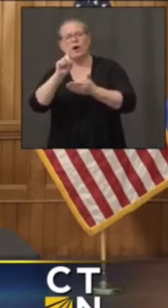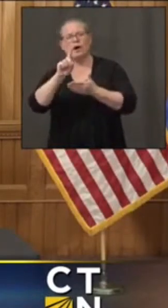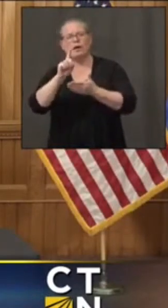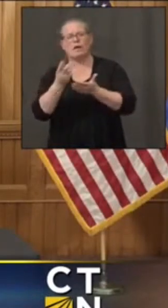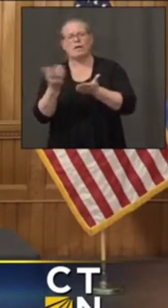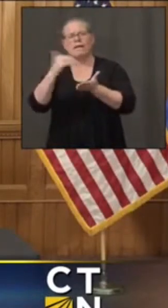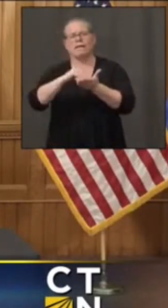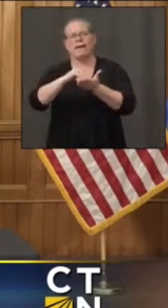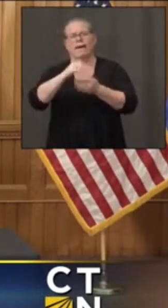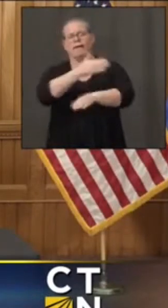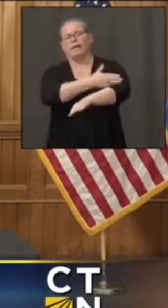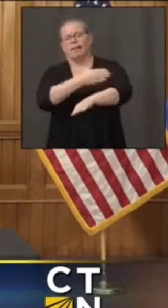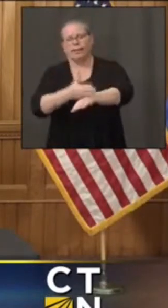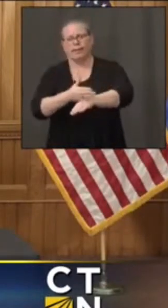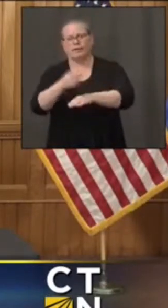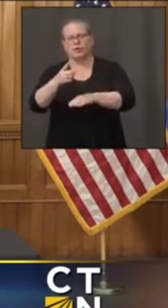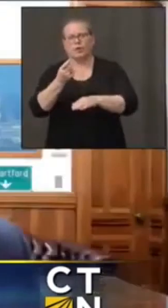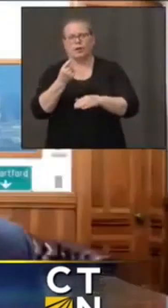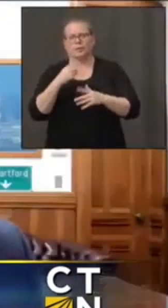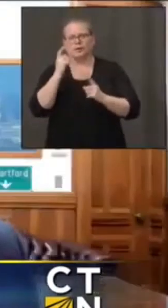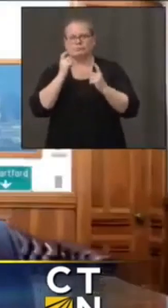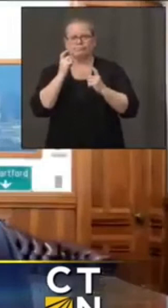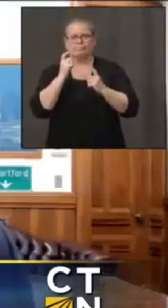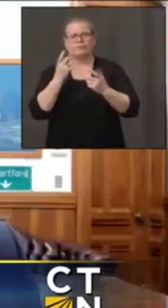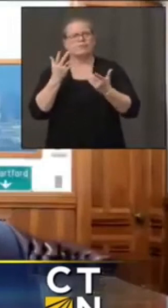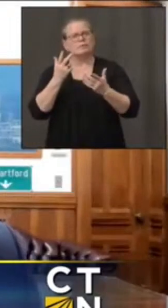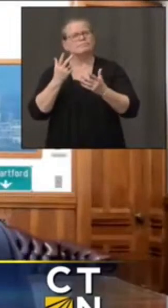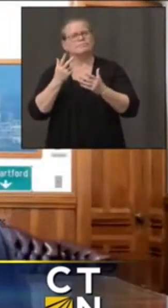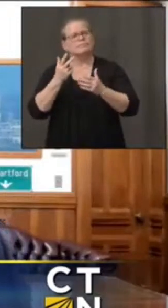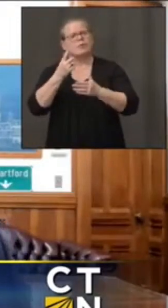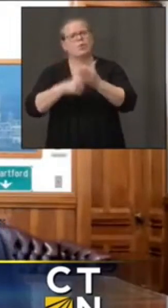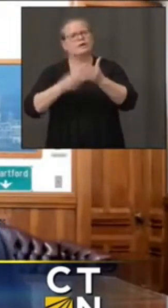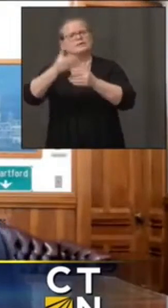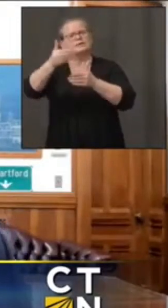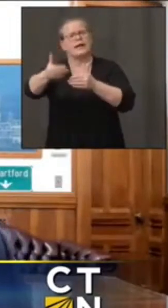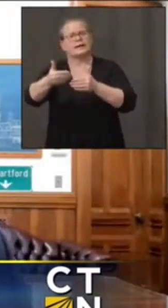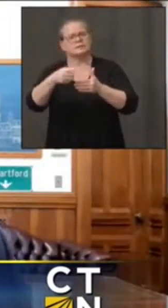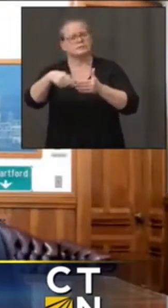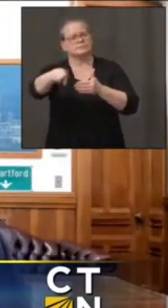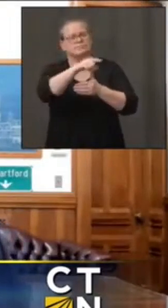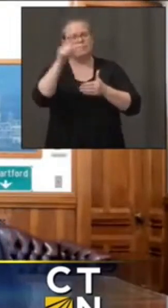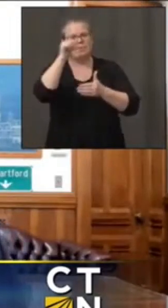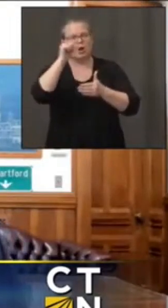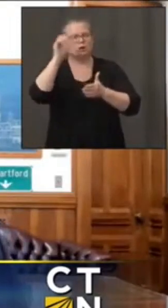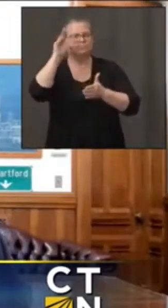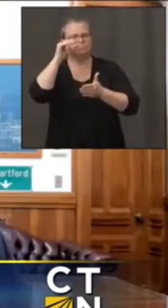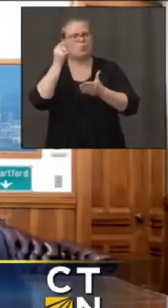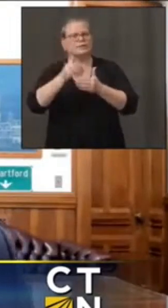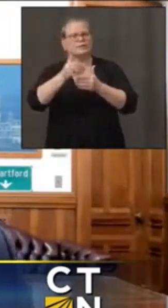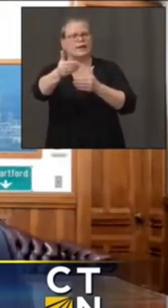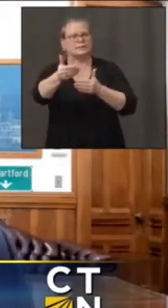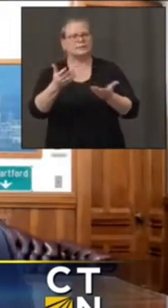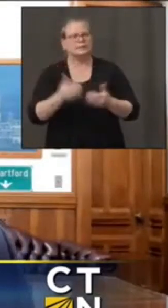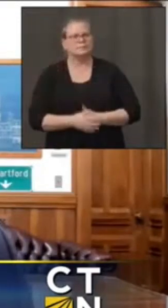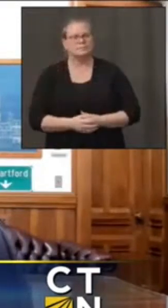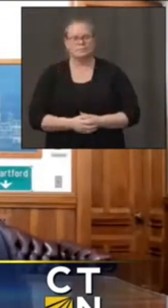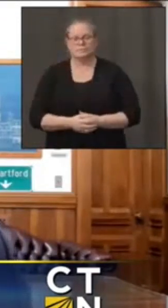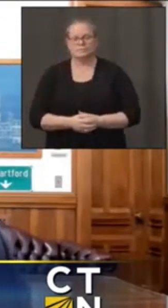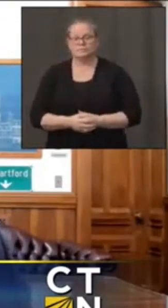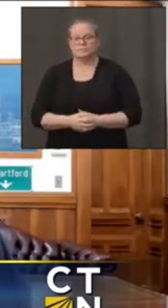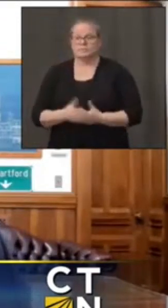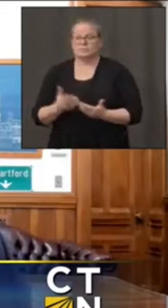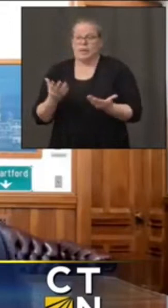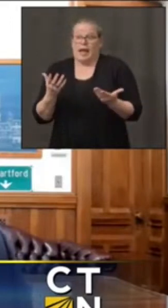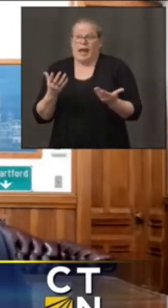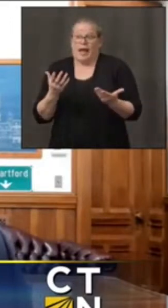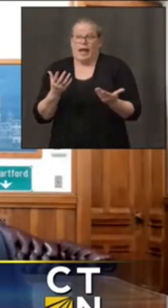a bunch? Well, I would say one of the immediate next steps is making the decision of whether or not to exercise